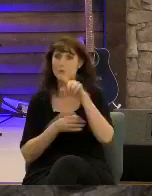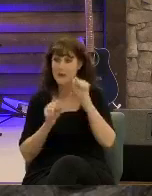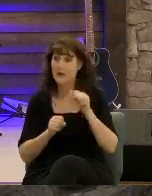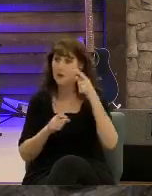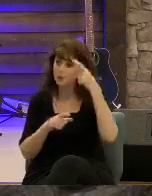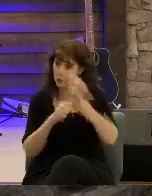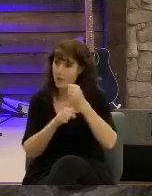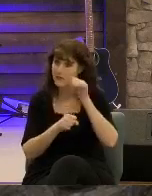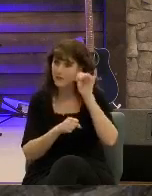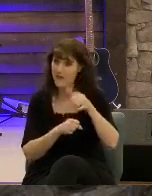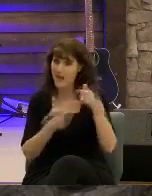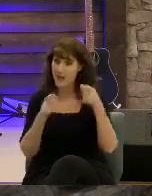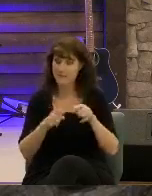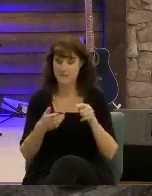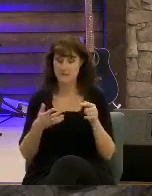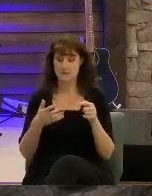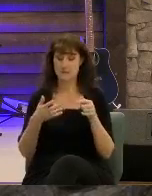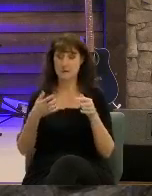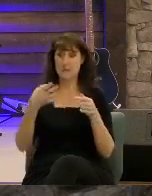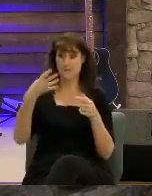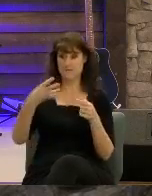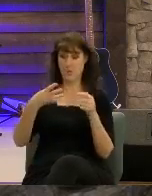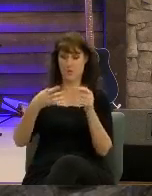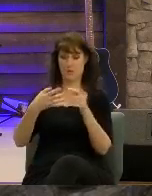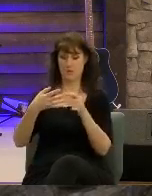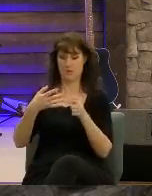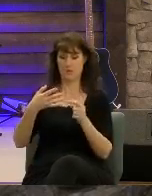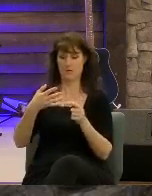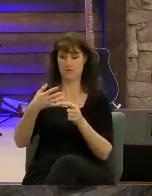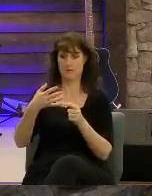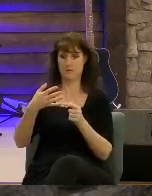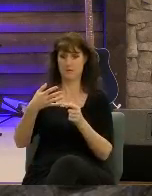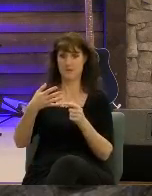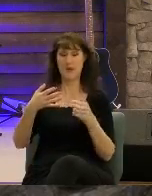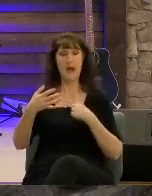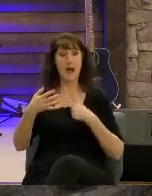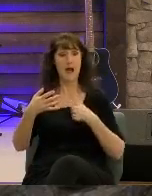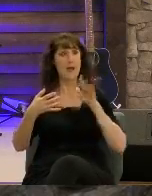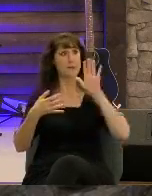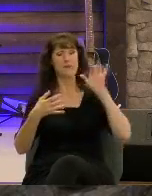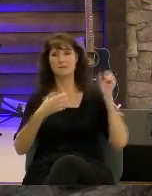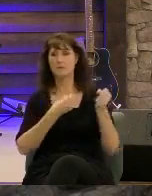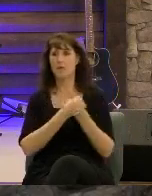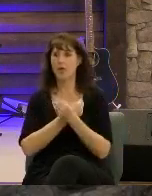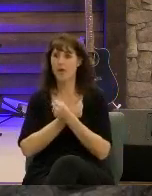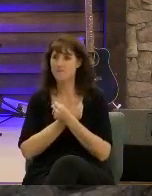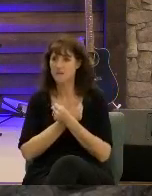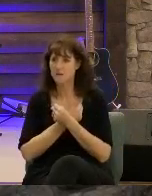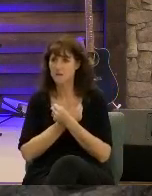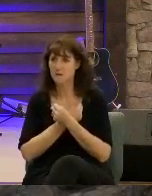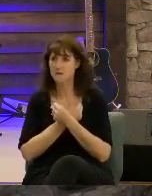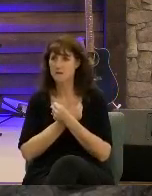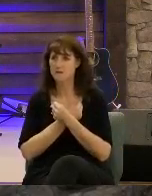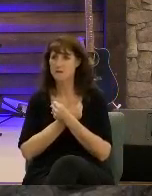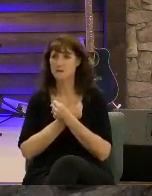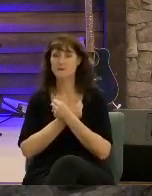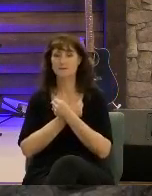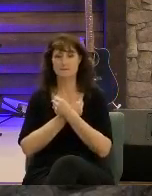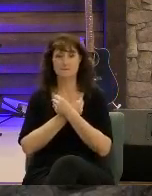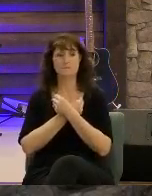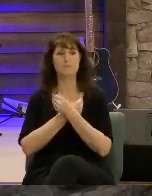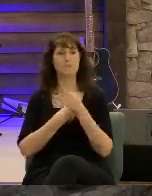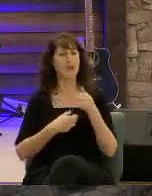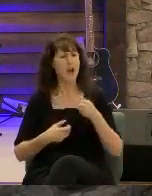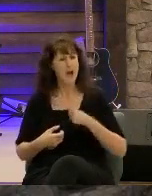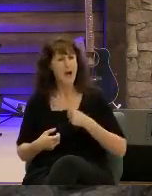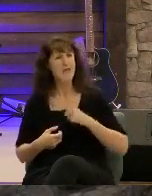life. Number four, I am His beloved. We're beating that to death over at the men's ministry, right? I